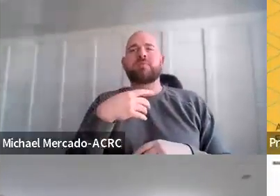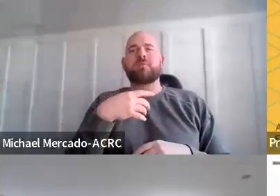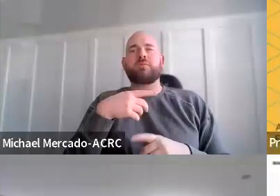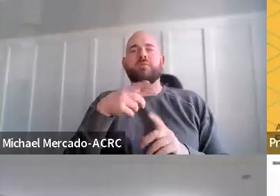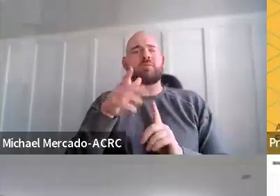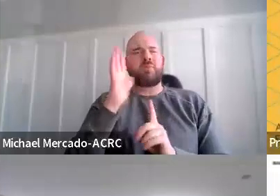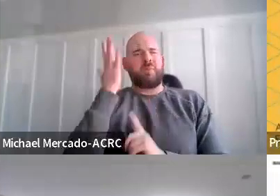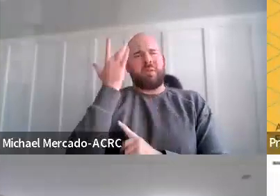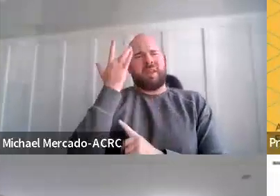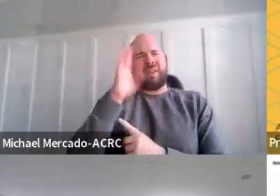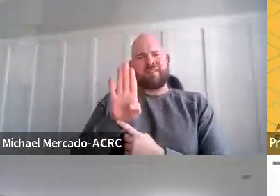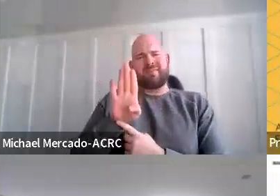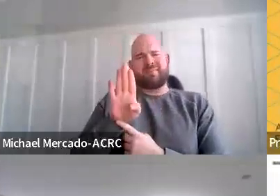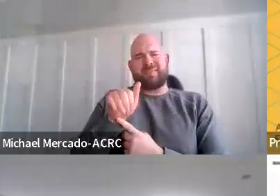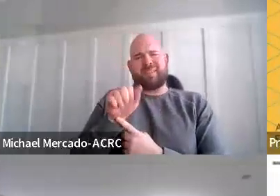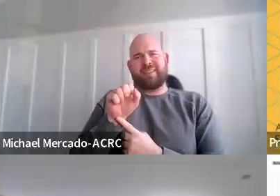BASL.